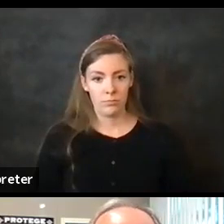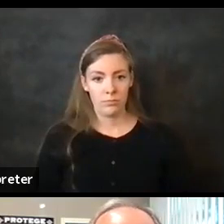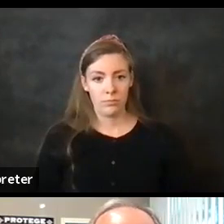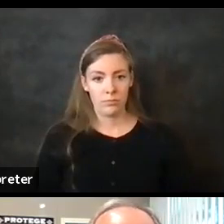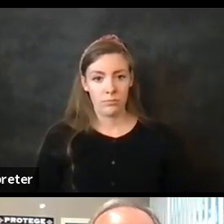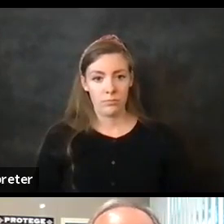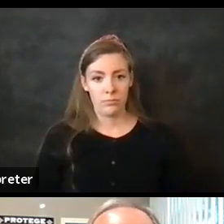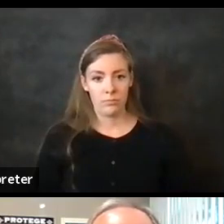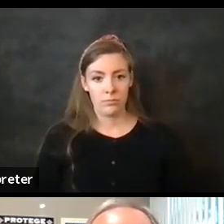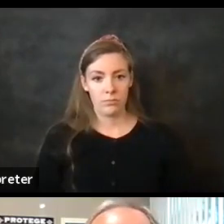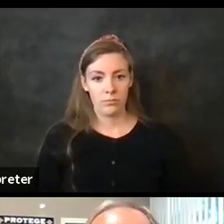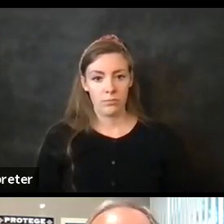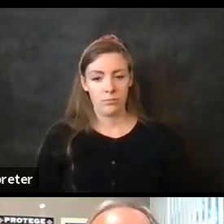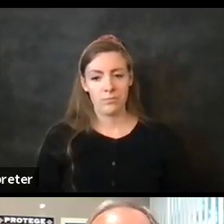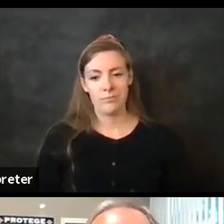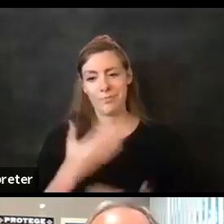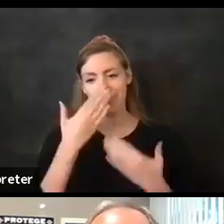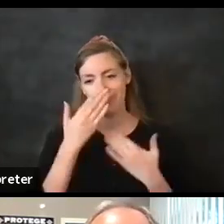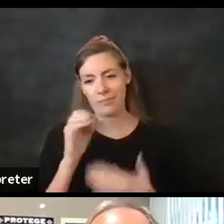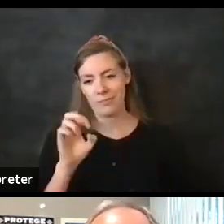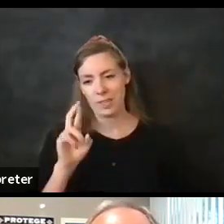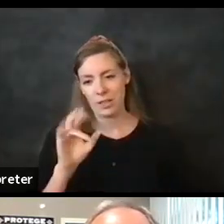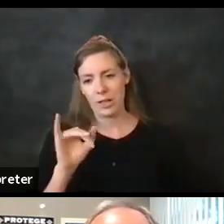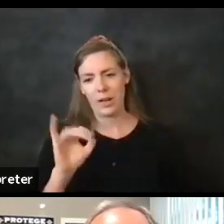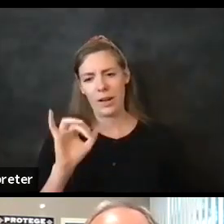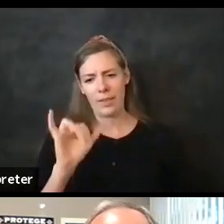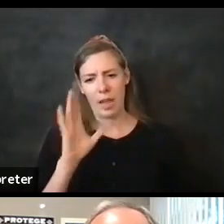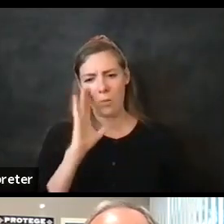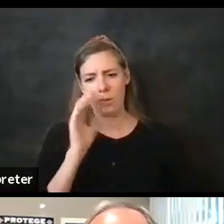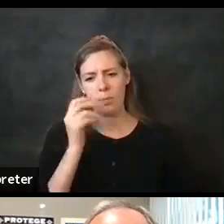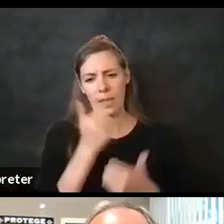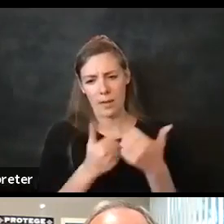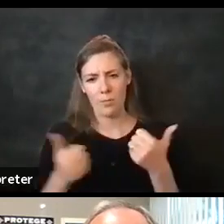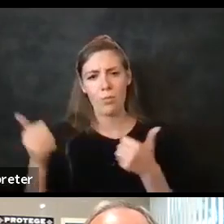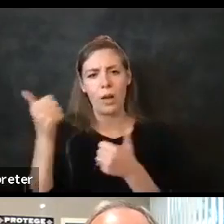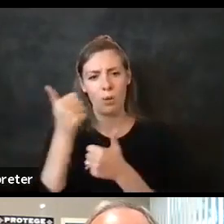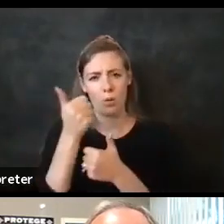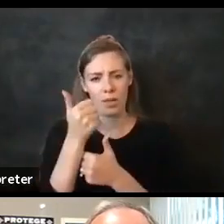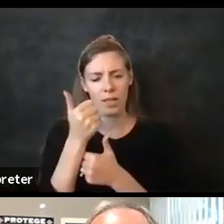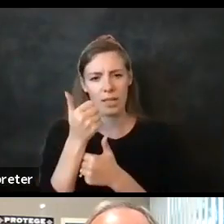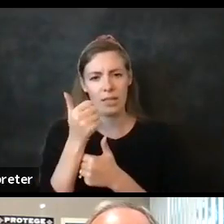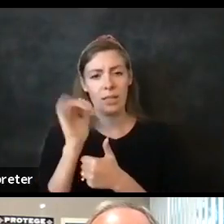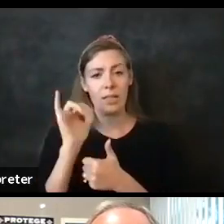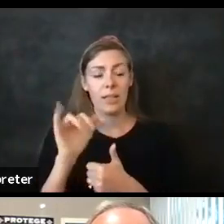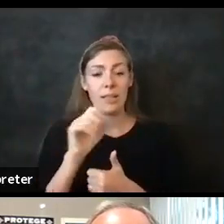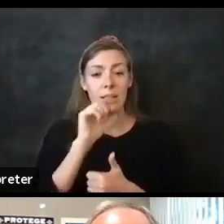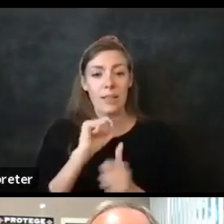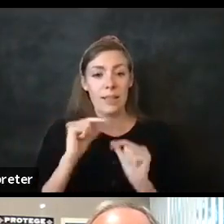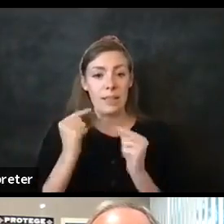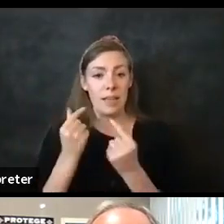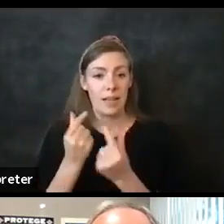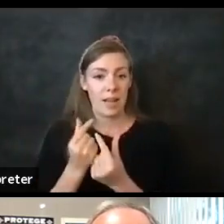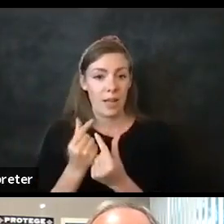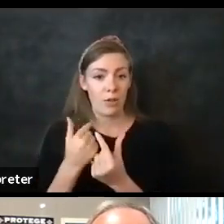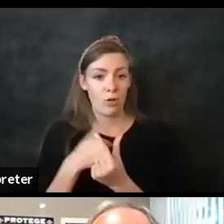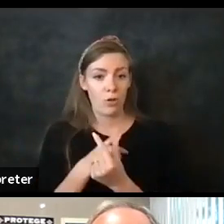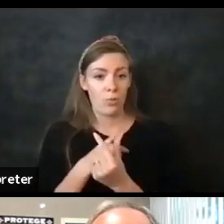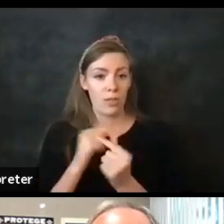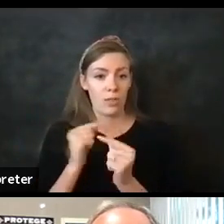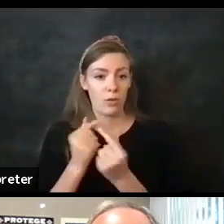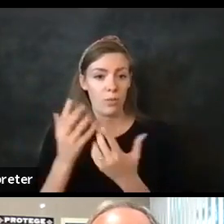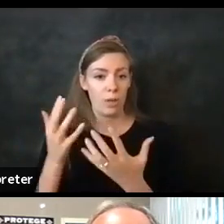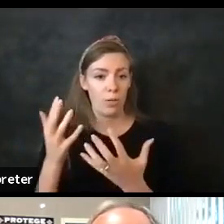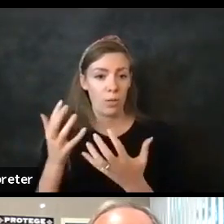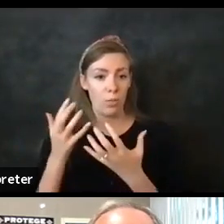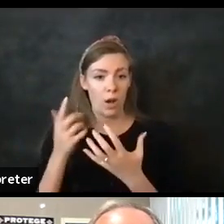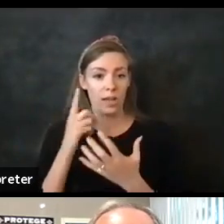Yes, that would, thank you, Erin. That would be a priority. That age group is definitely the group that we are wanting to get vaccinated.